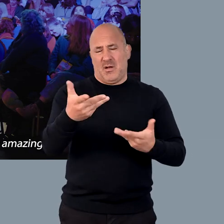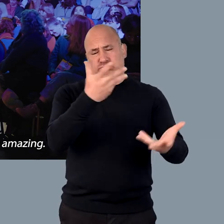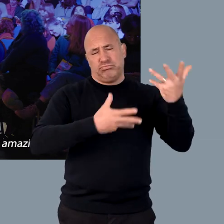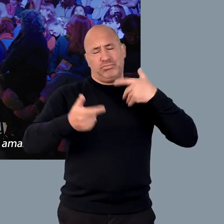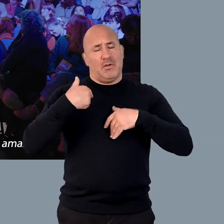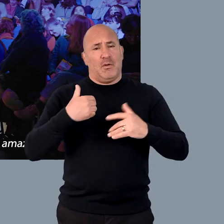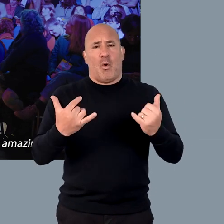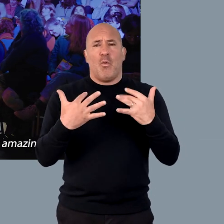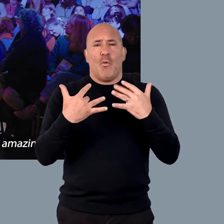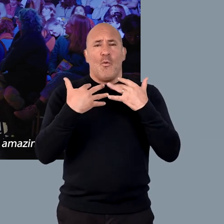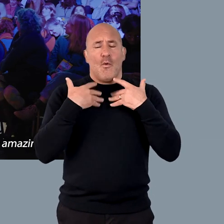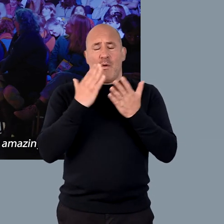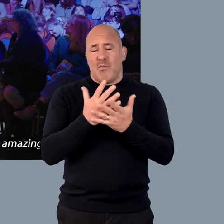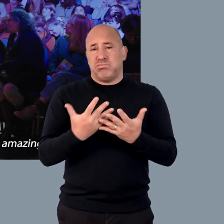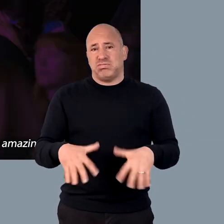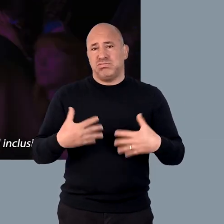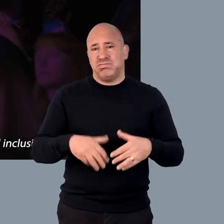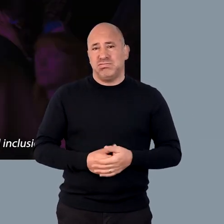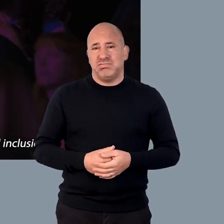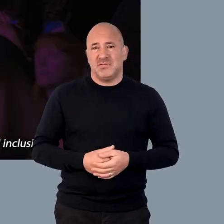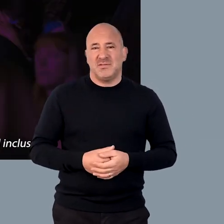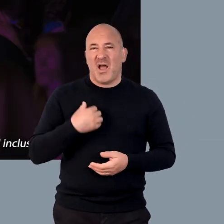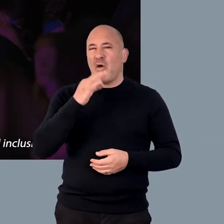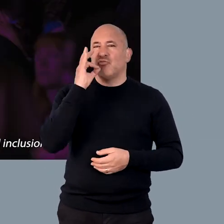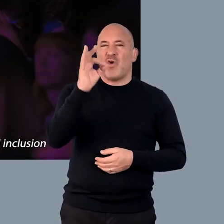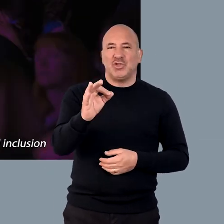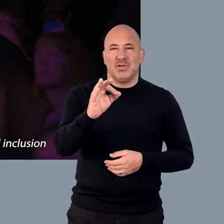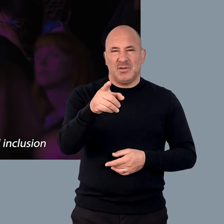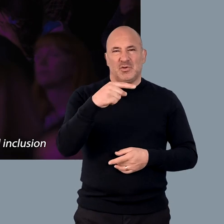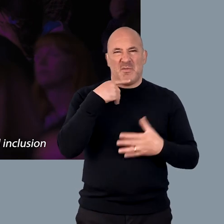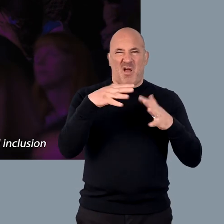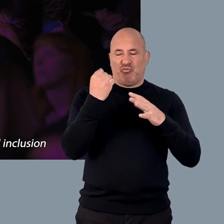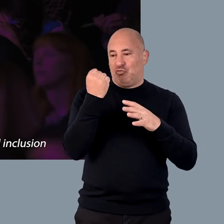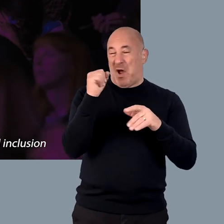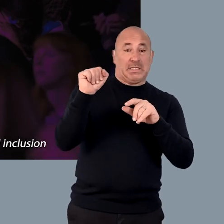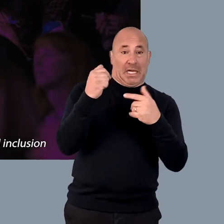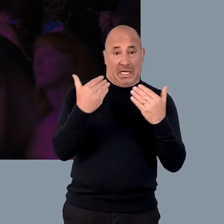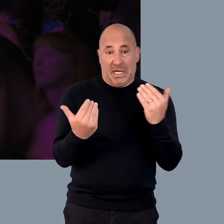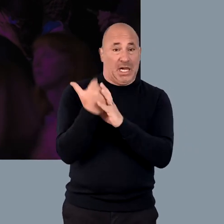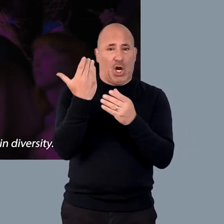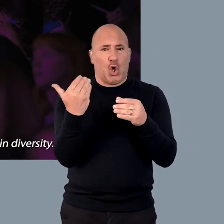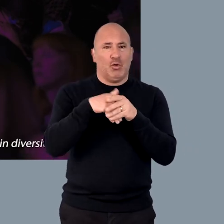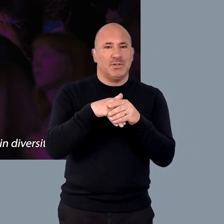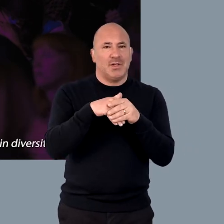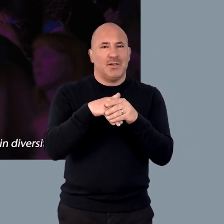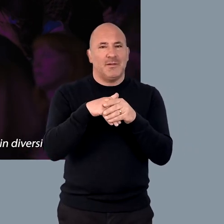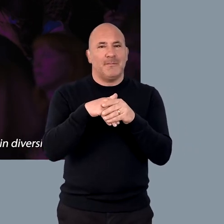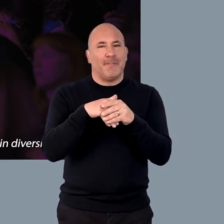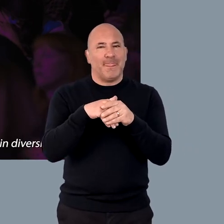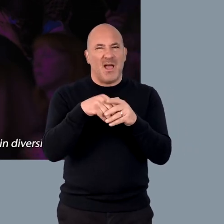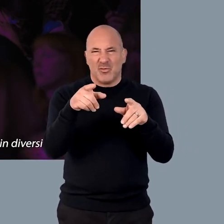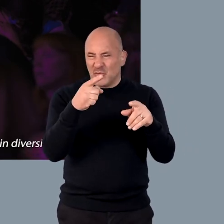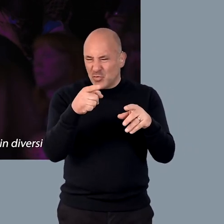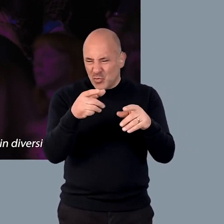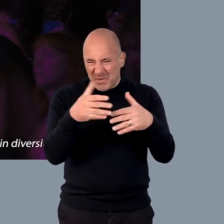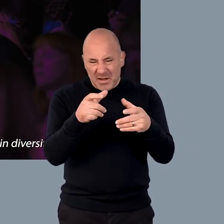really inspiring hearing you it's really really amazing My question is around sorts of uh you talk about radical inclusion um and i guess the term i've